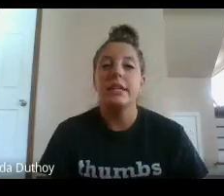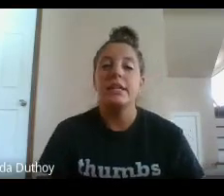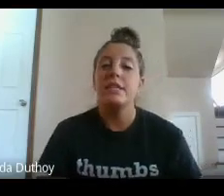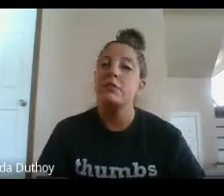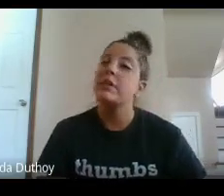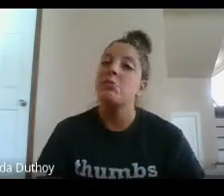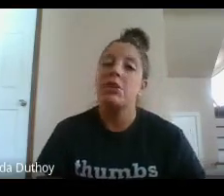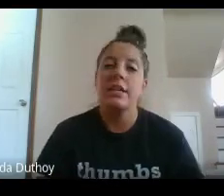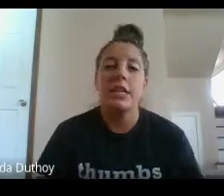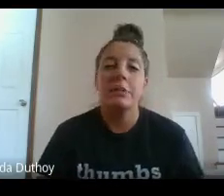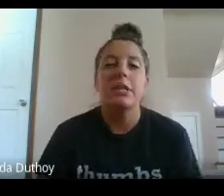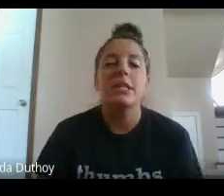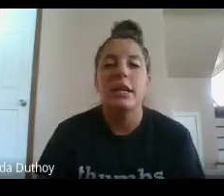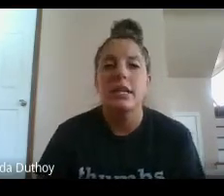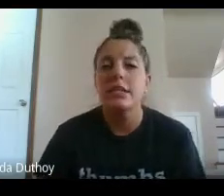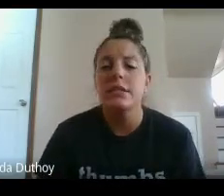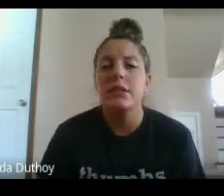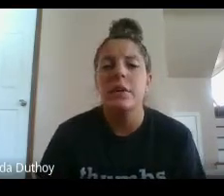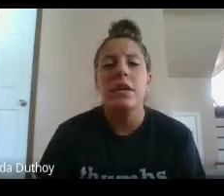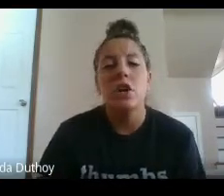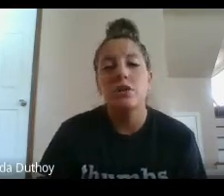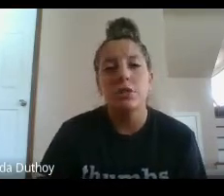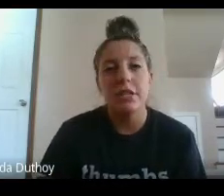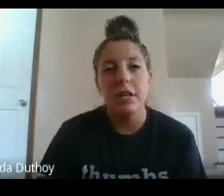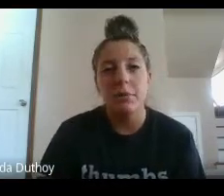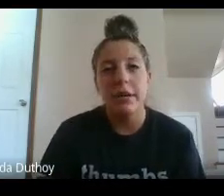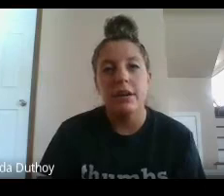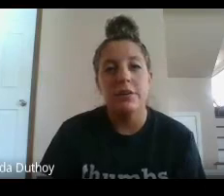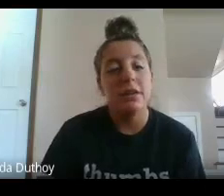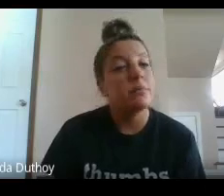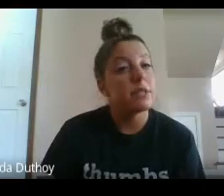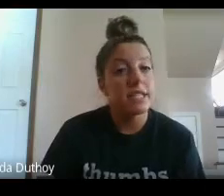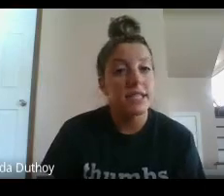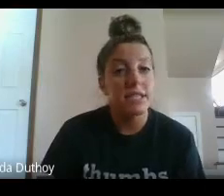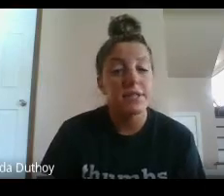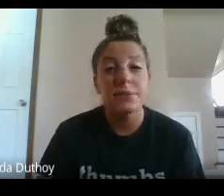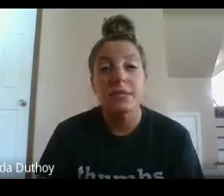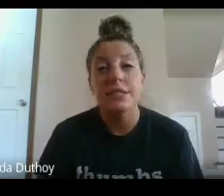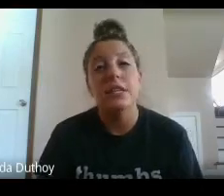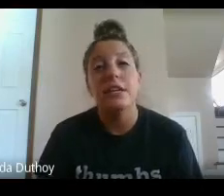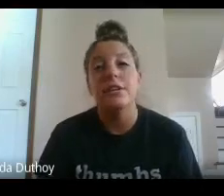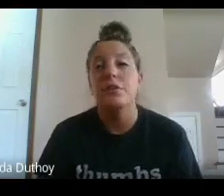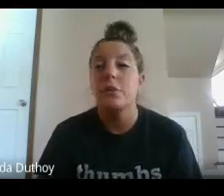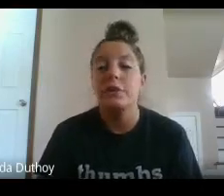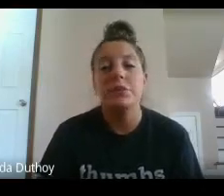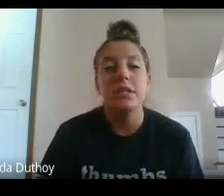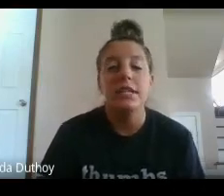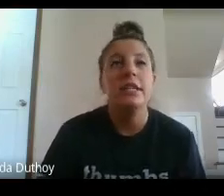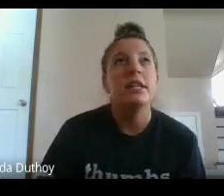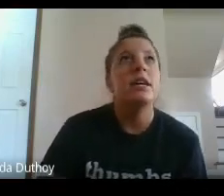All right, we are continuing community and neighborhood signs. So you should be thinking about places you see in